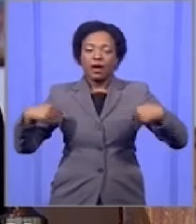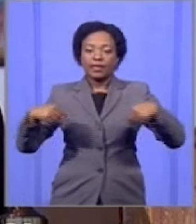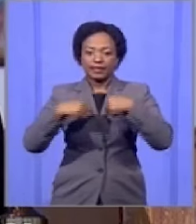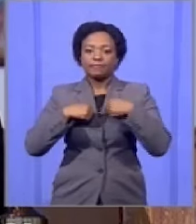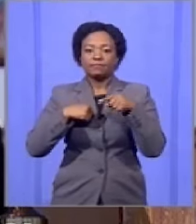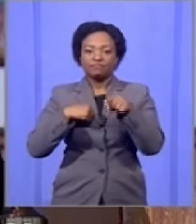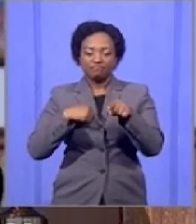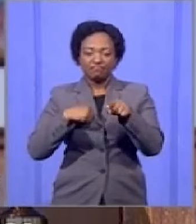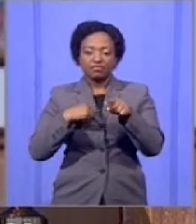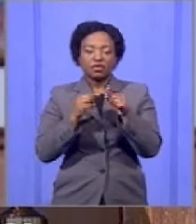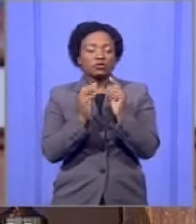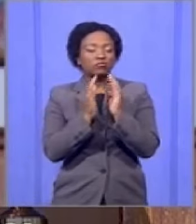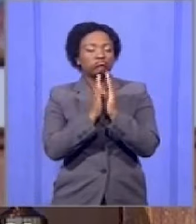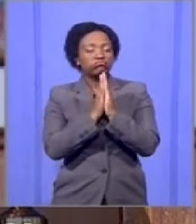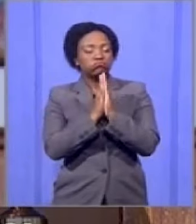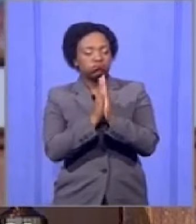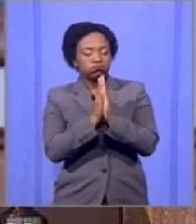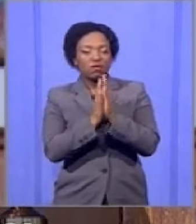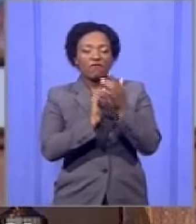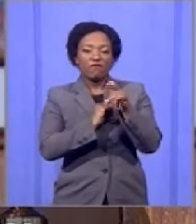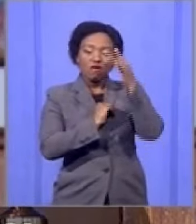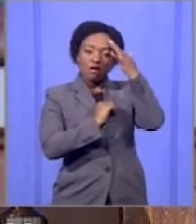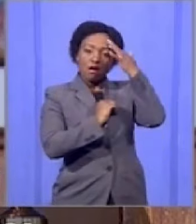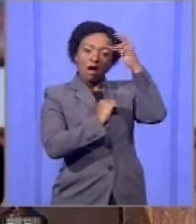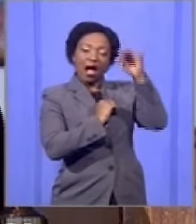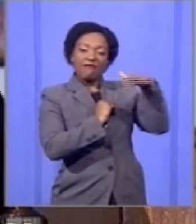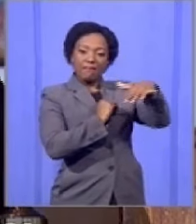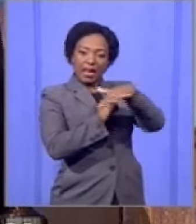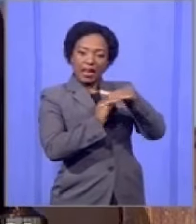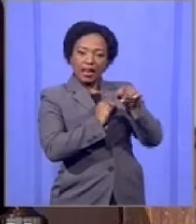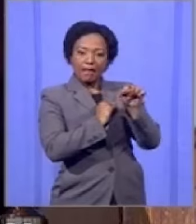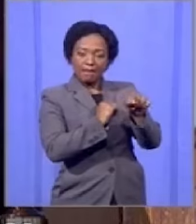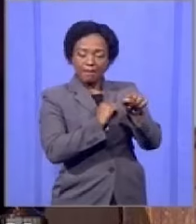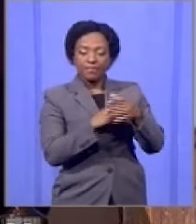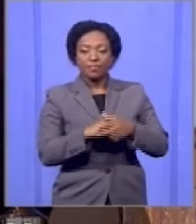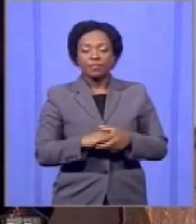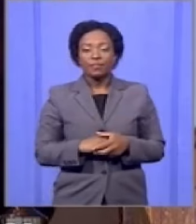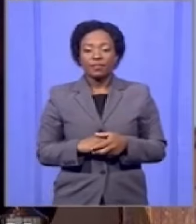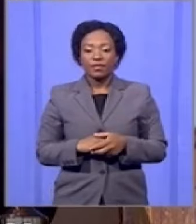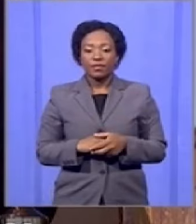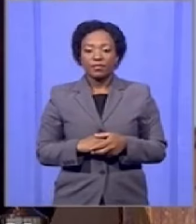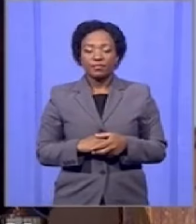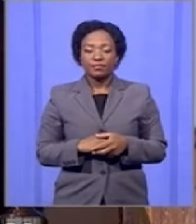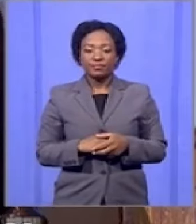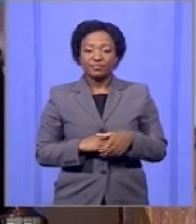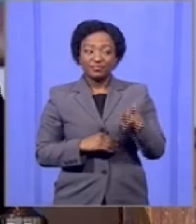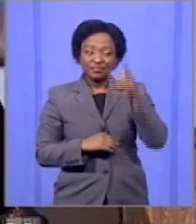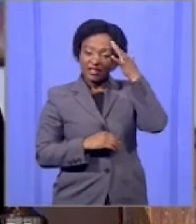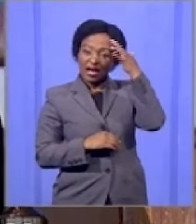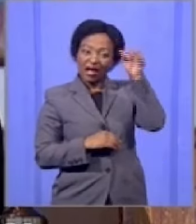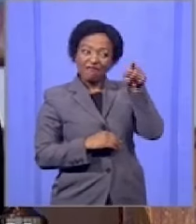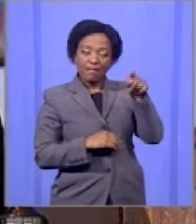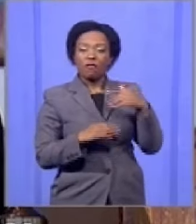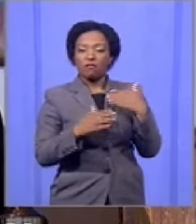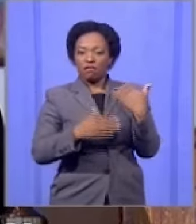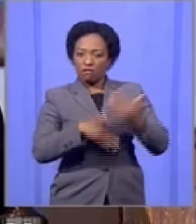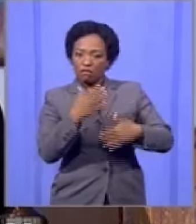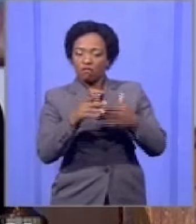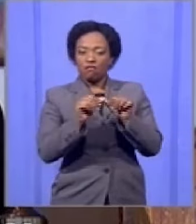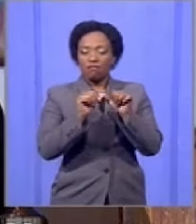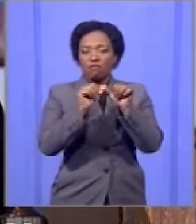For uhulumeni. They are here to ask for the prayers for the government. Ukuthi uhulumeni aqhubeke ngale